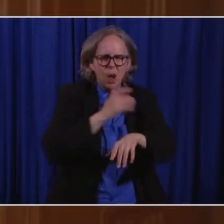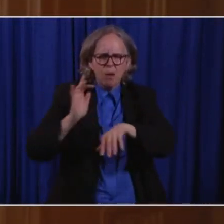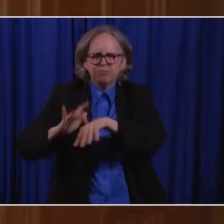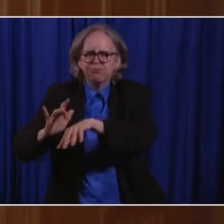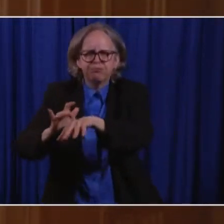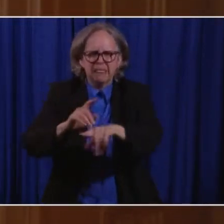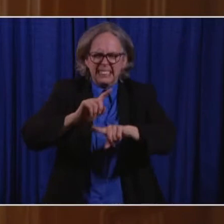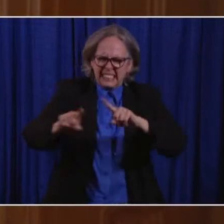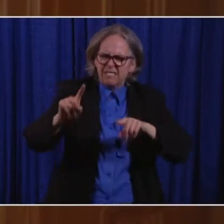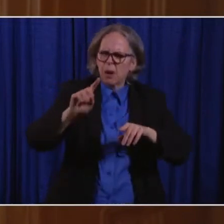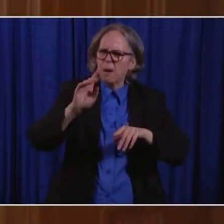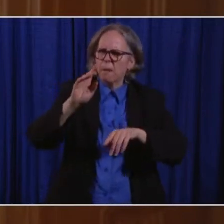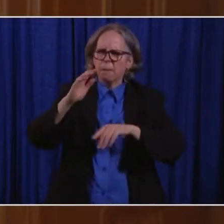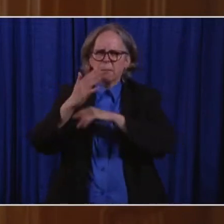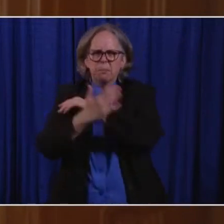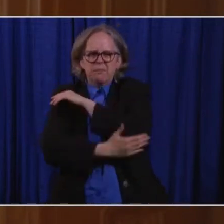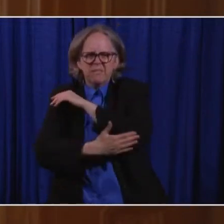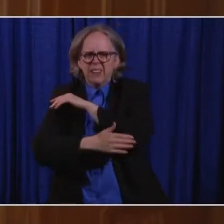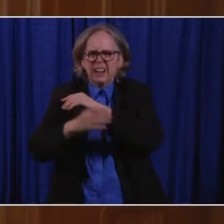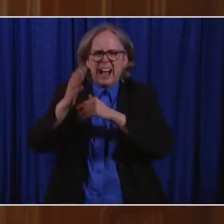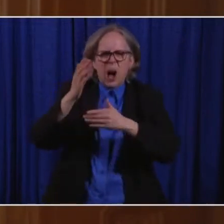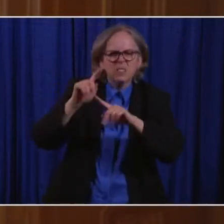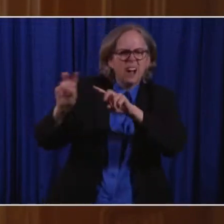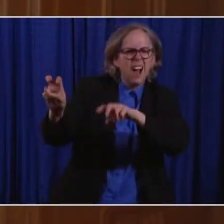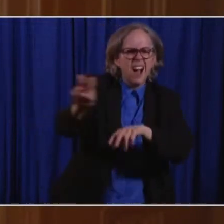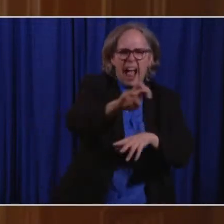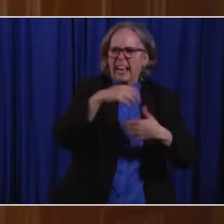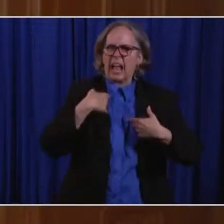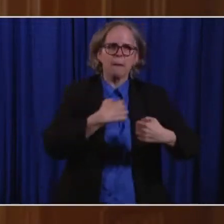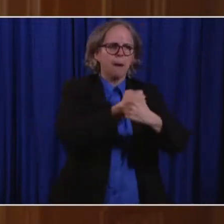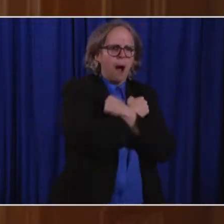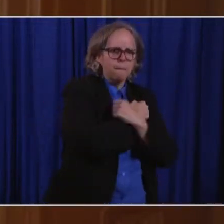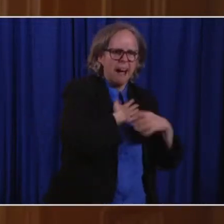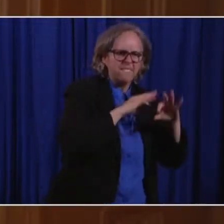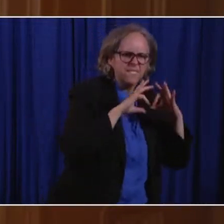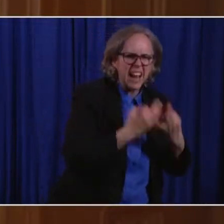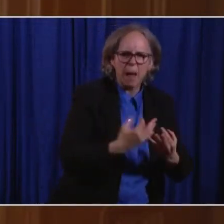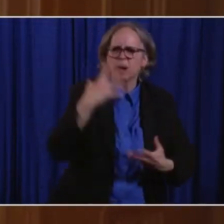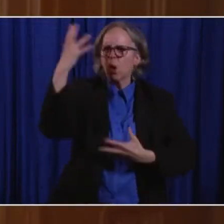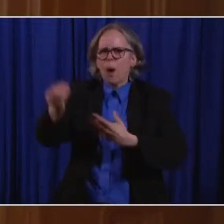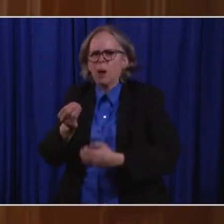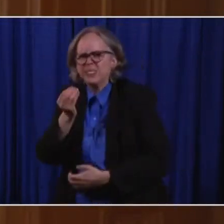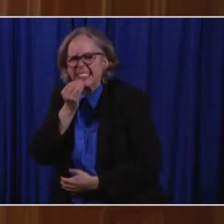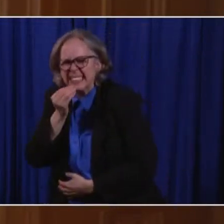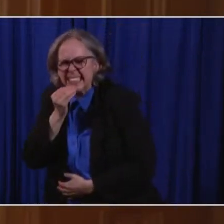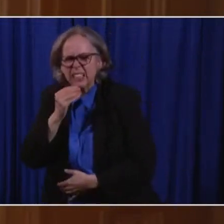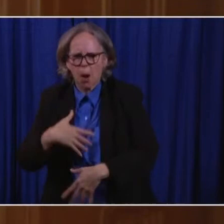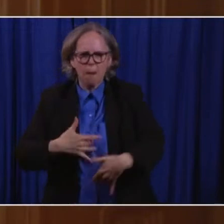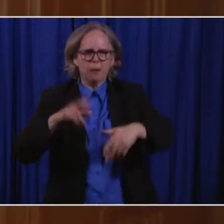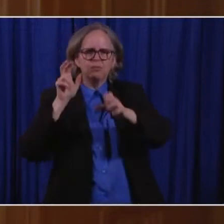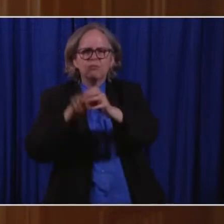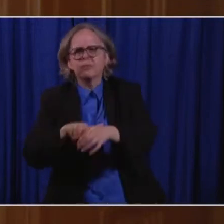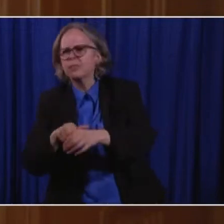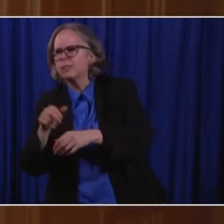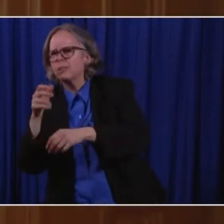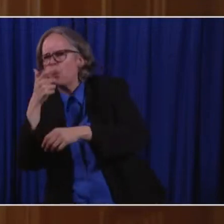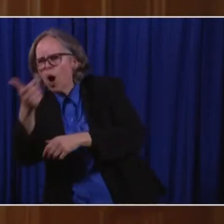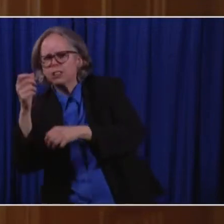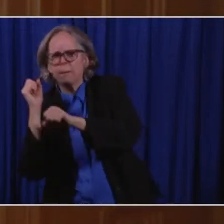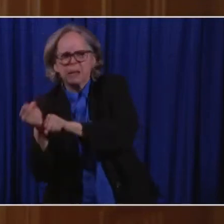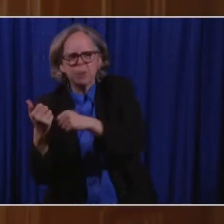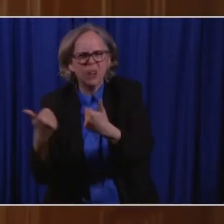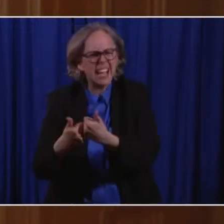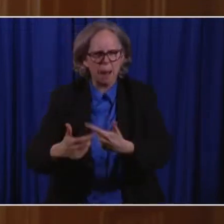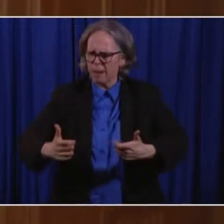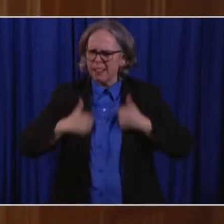They've told us that they can hug their grandkids, they can go out to eat, they can go to a ball game, they can live their life, and they can do it all